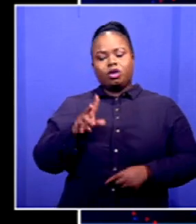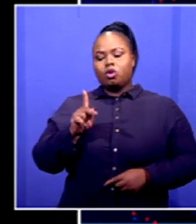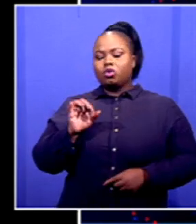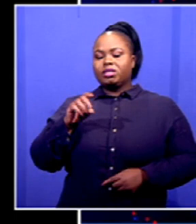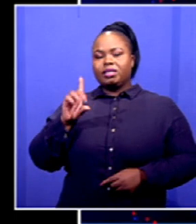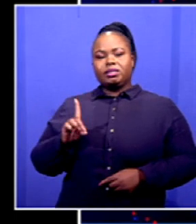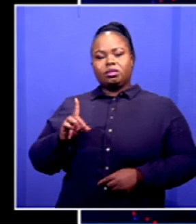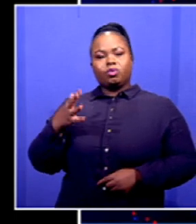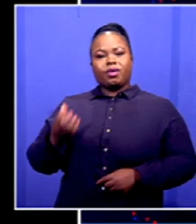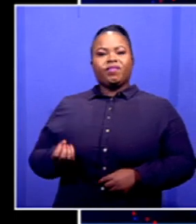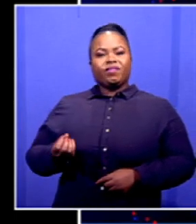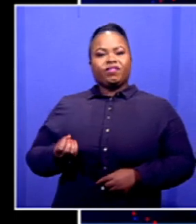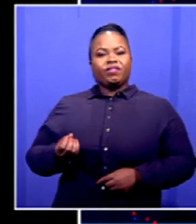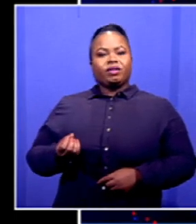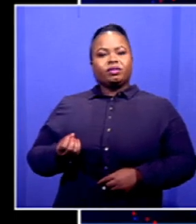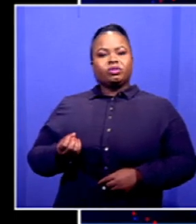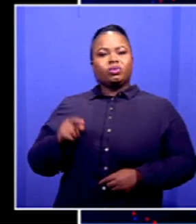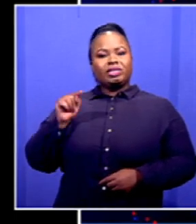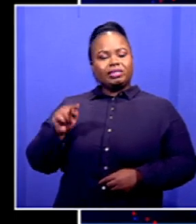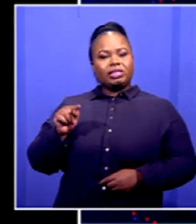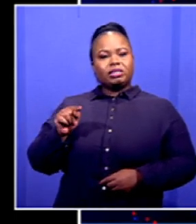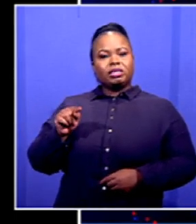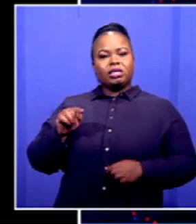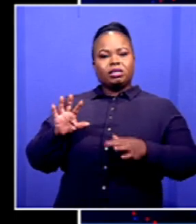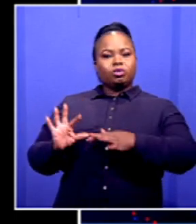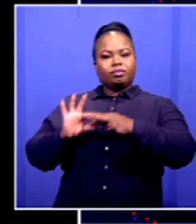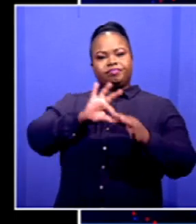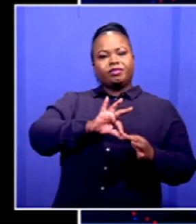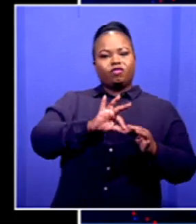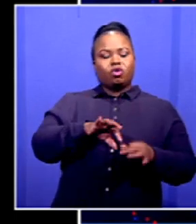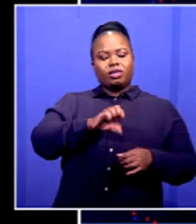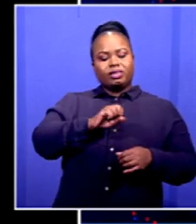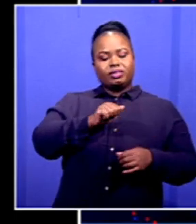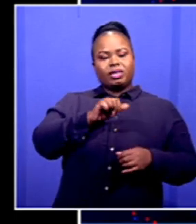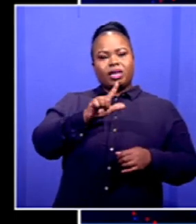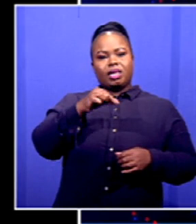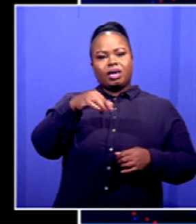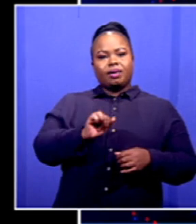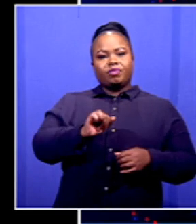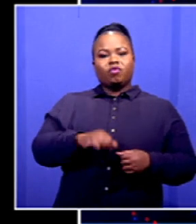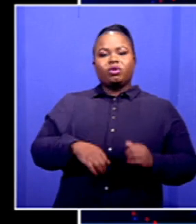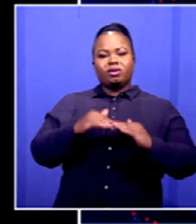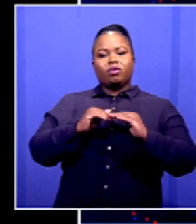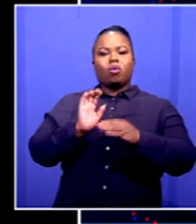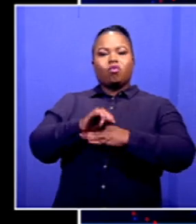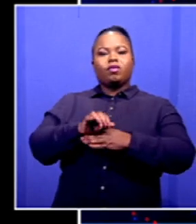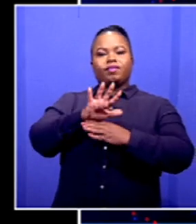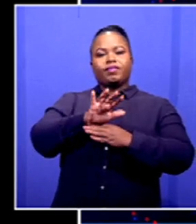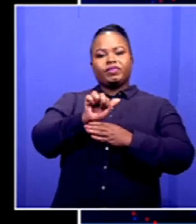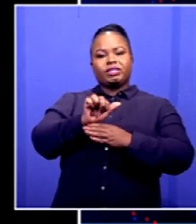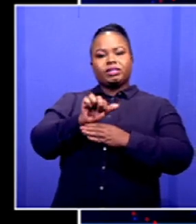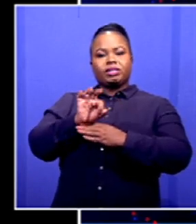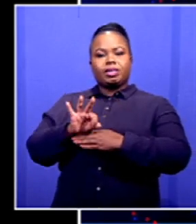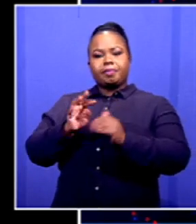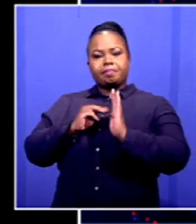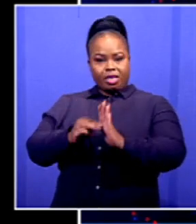an interchange which is actually ran by Salga of no less than 563 million.